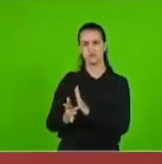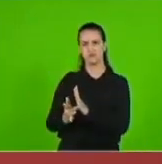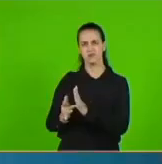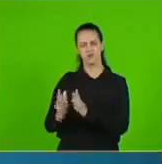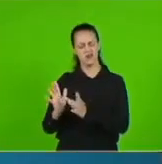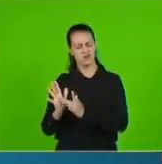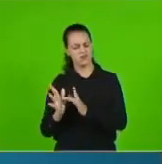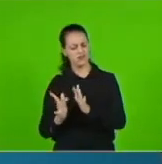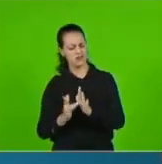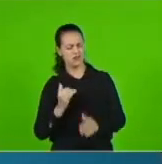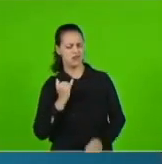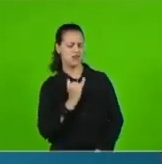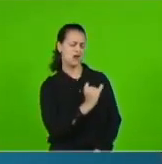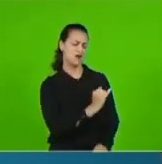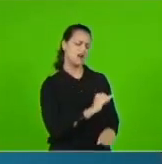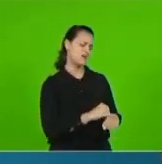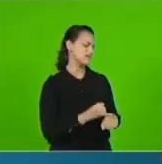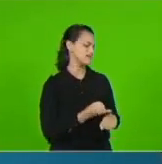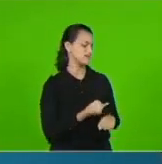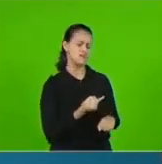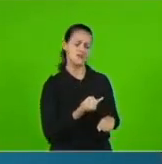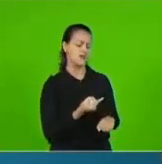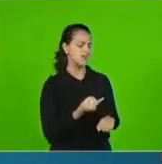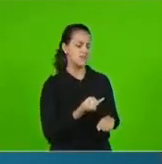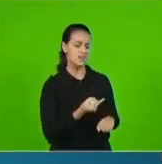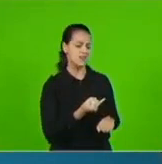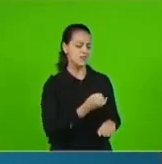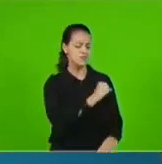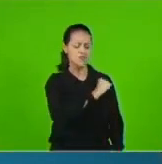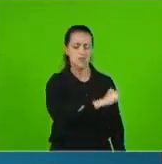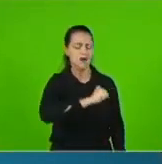This, and Jesus says the following.